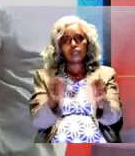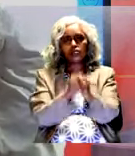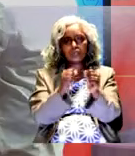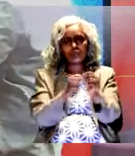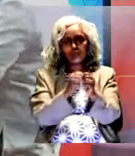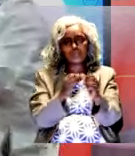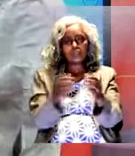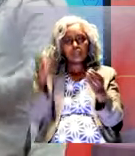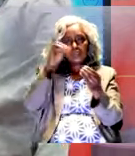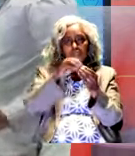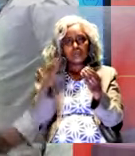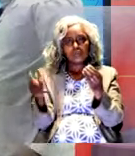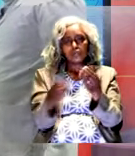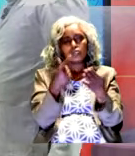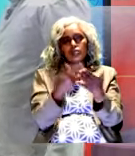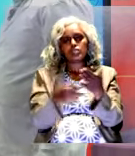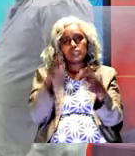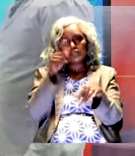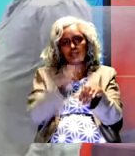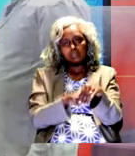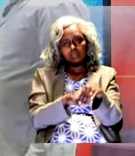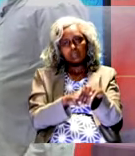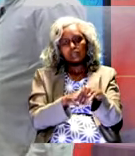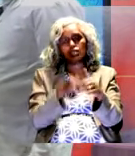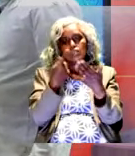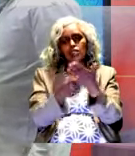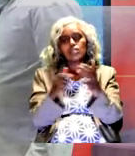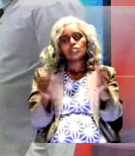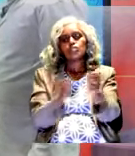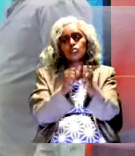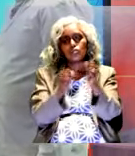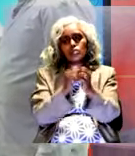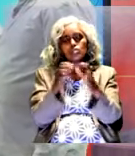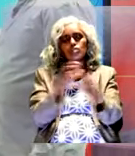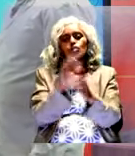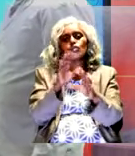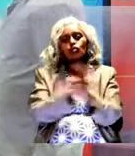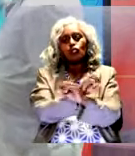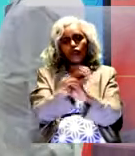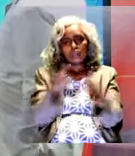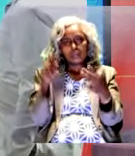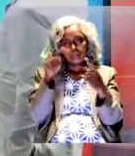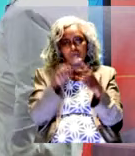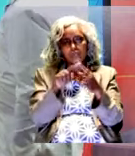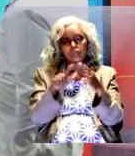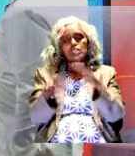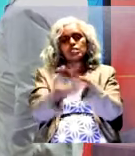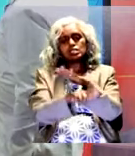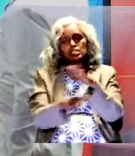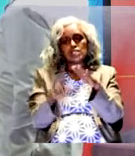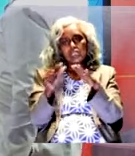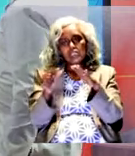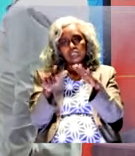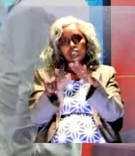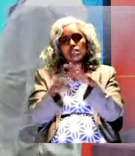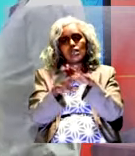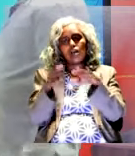but increasing. In that case, the sequence converges to the least upper bound